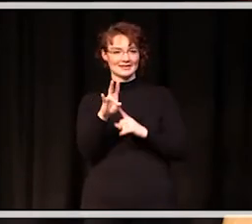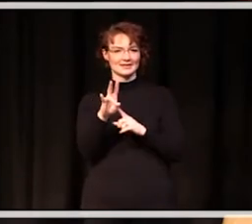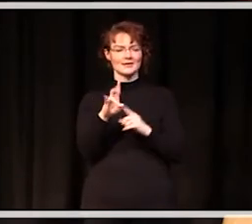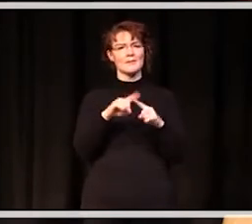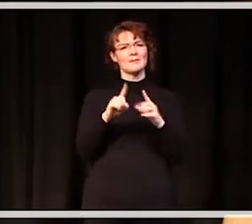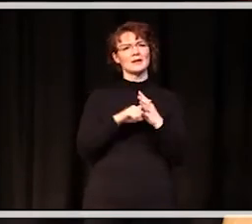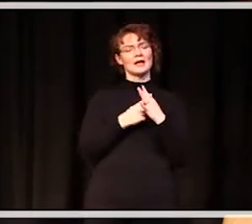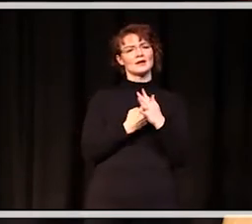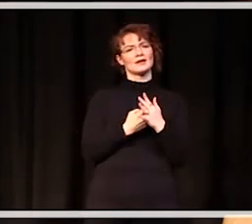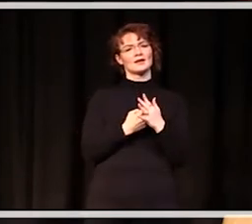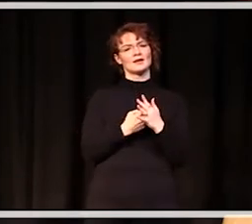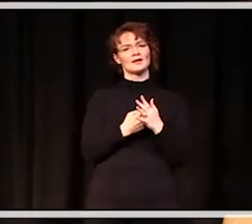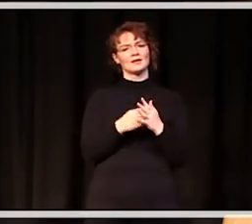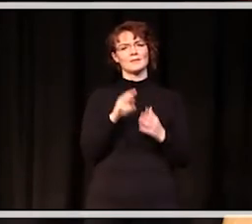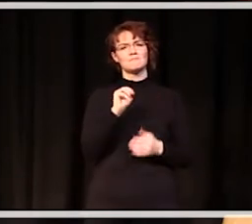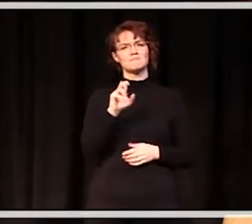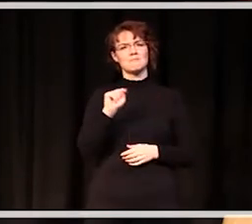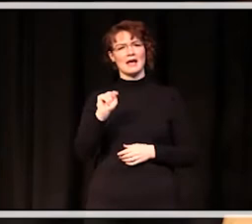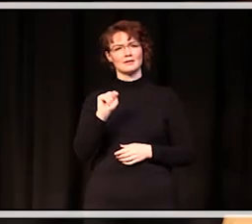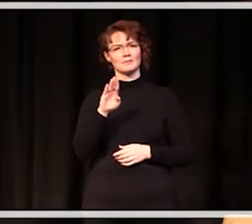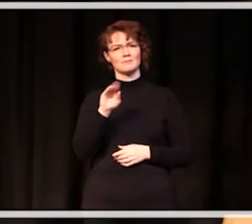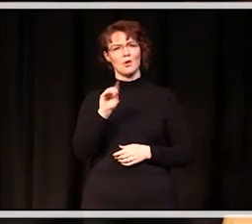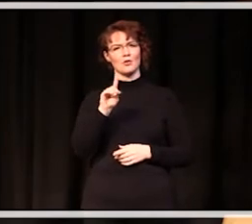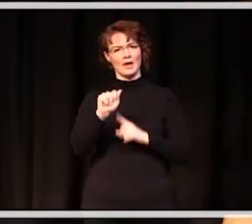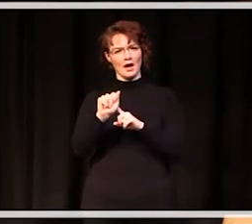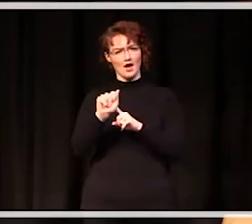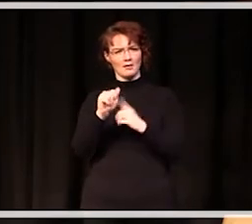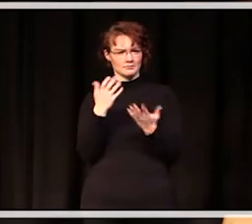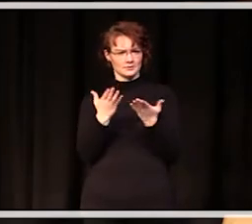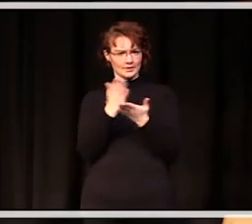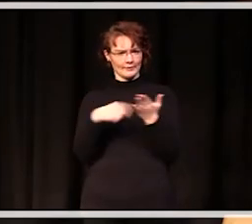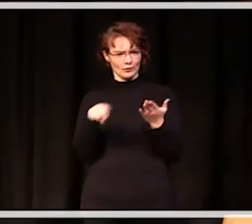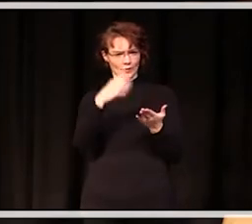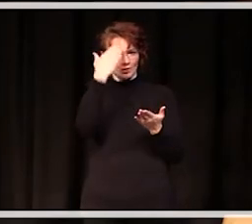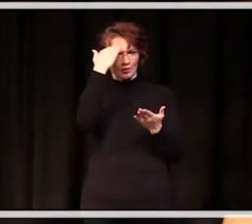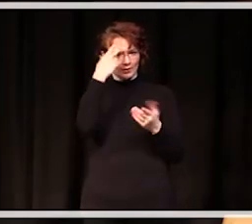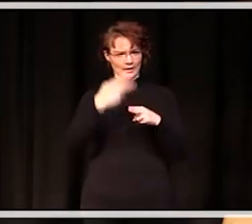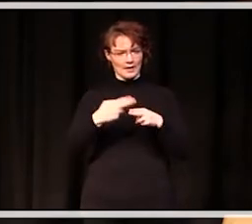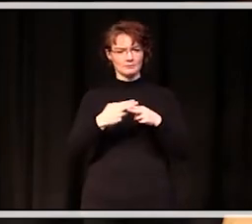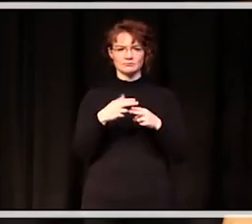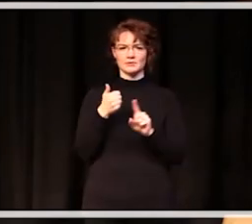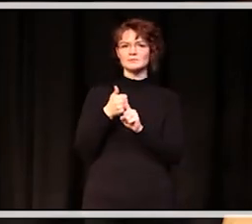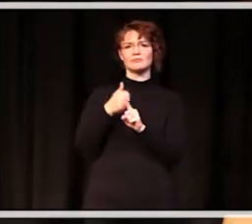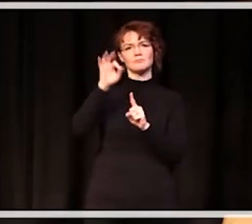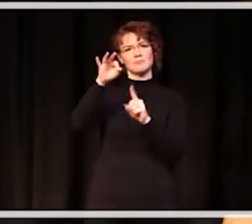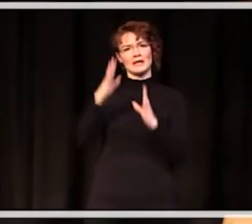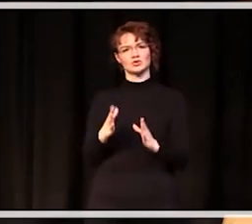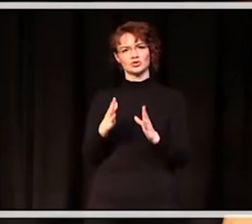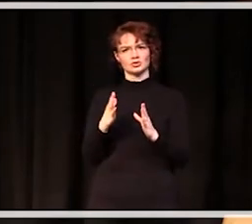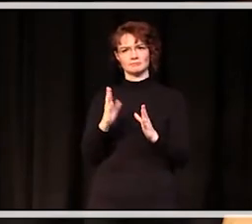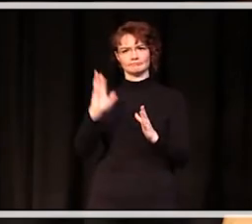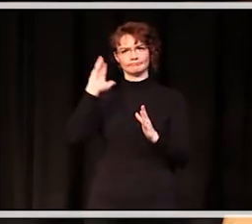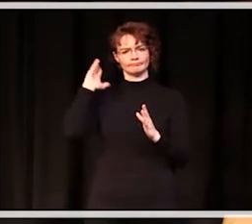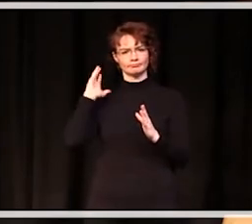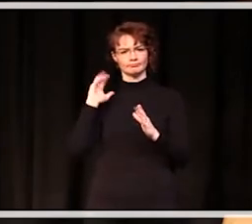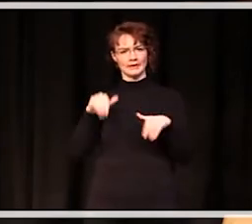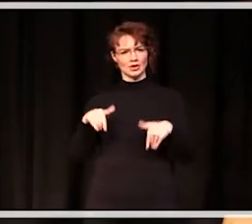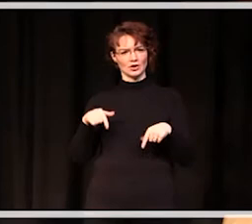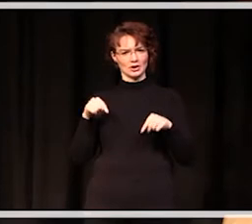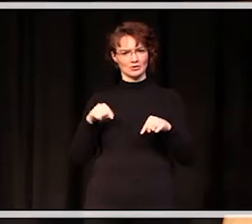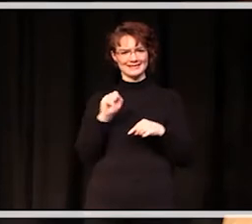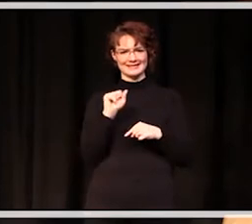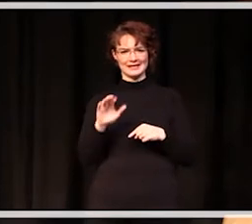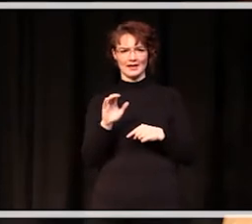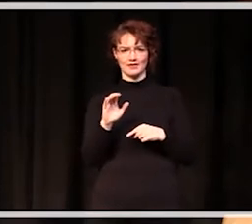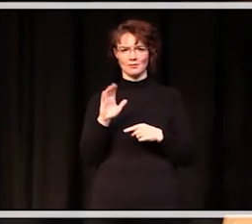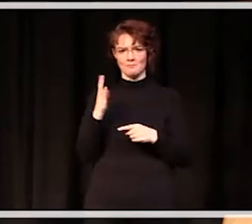saying, some of you remember the name Matt Boda. Matt was a pastor here at Salem Alliance some years ago, and a friend of mine. And I